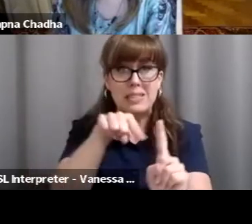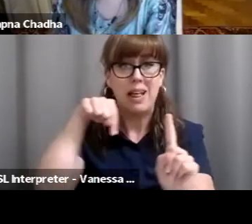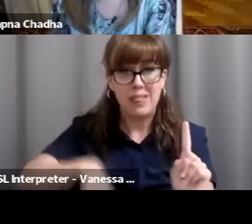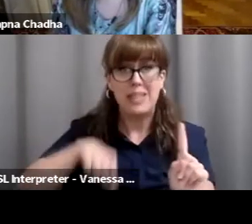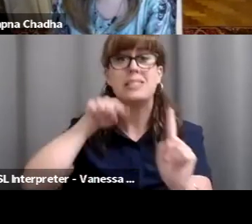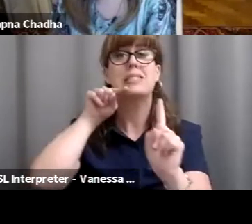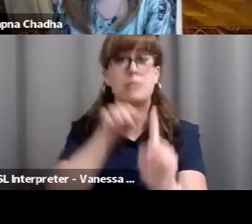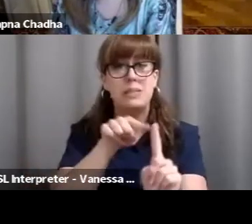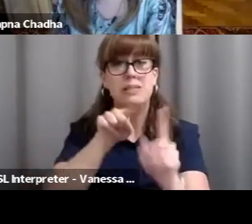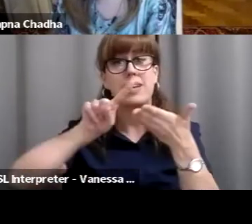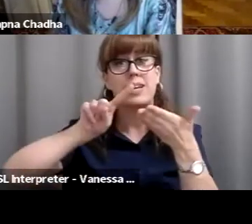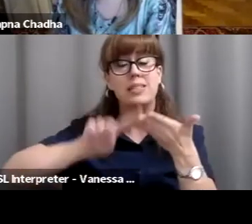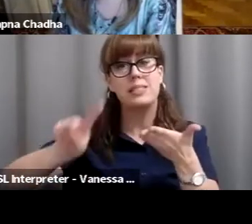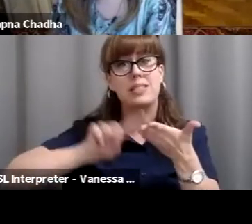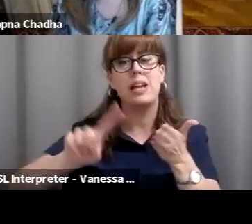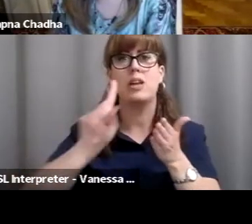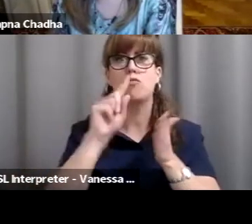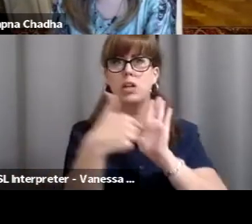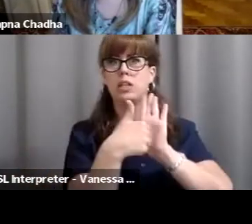a whole lot of